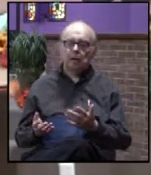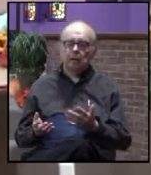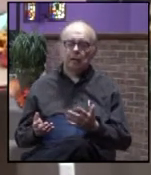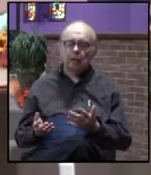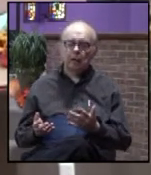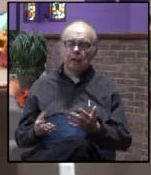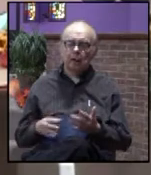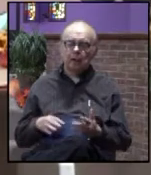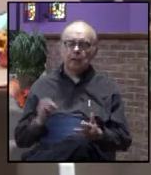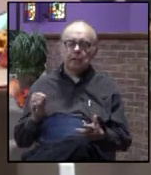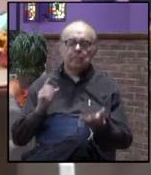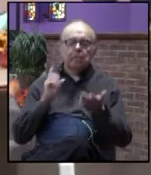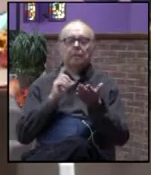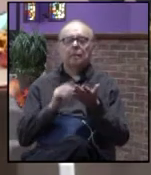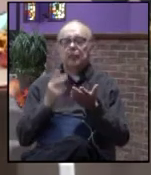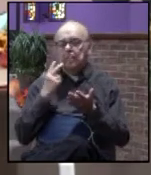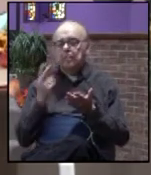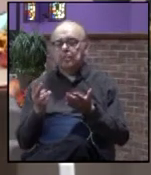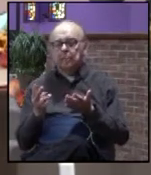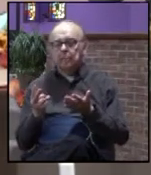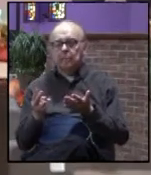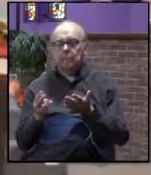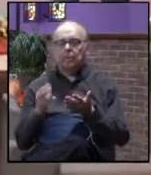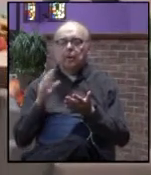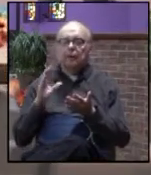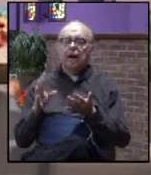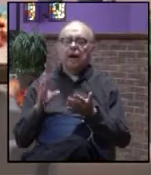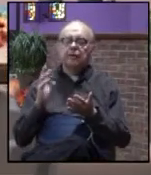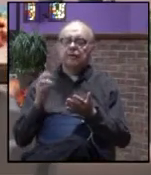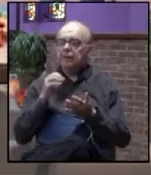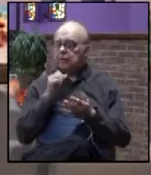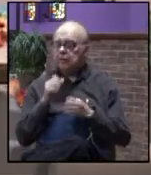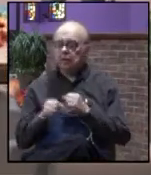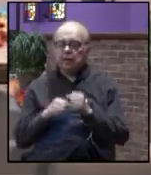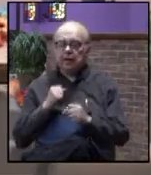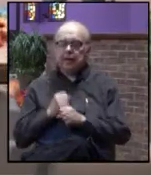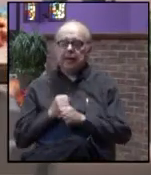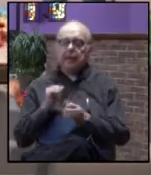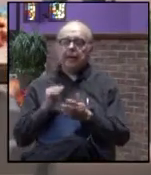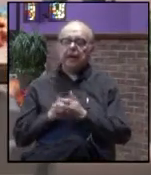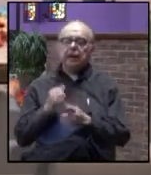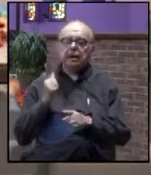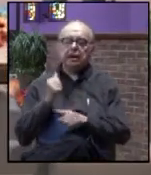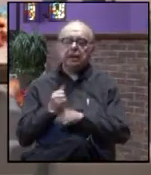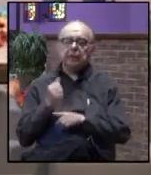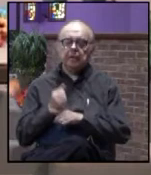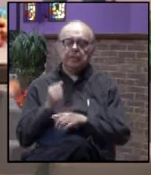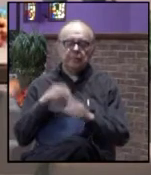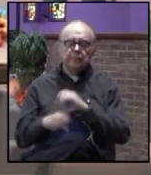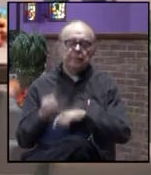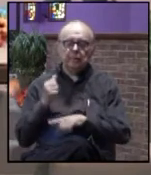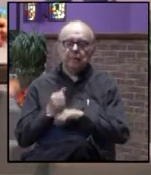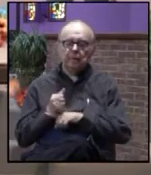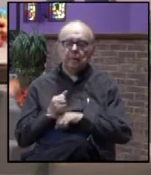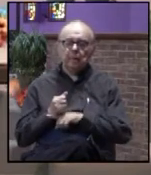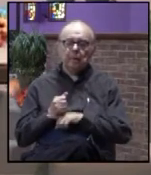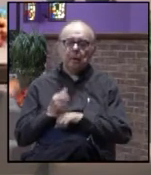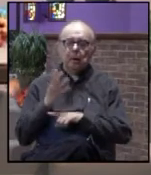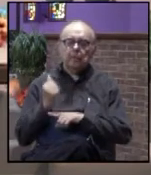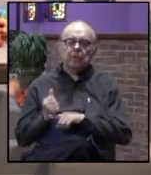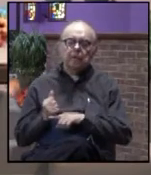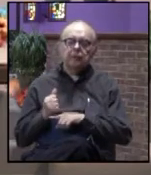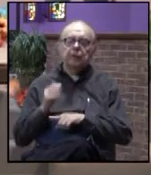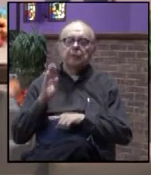you pick up the newspaper and you see a 5 or a 6 year old that killed themselves because they were being bullied in